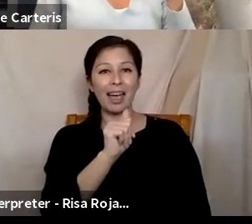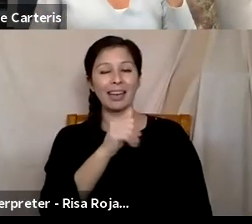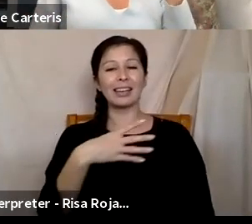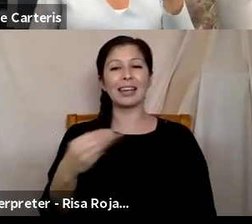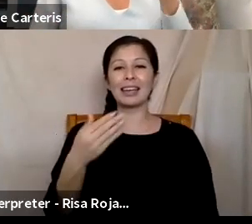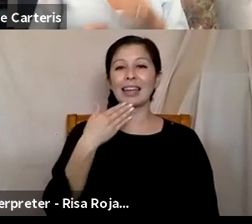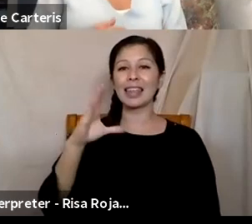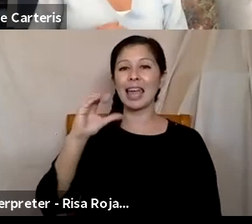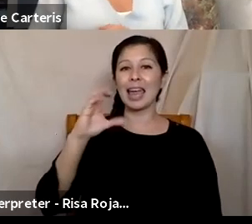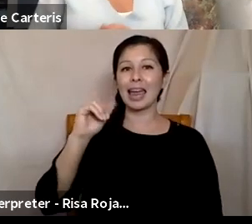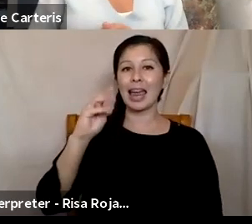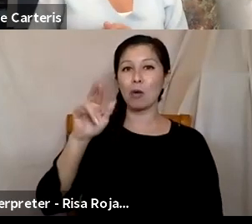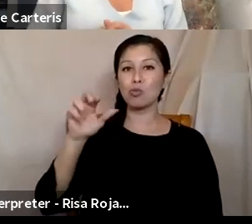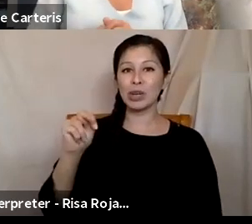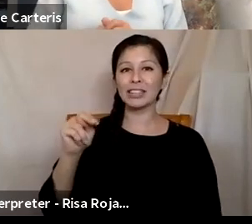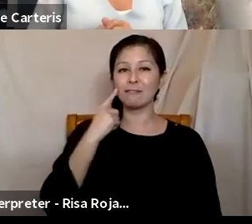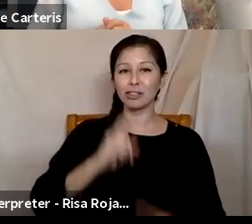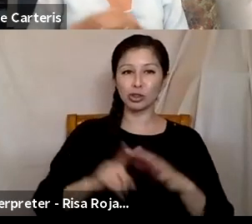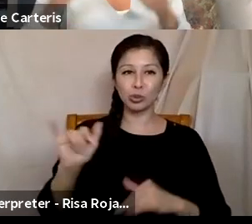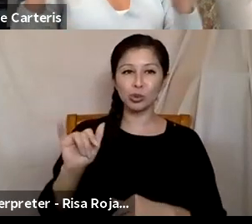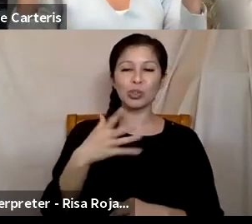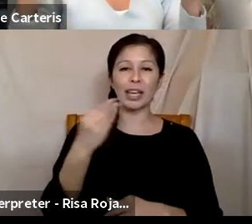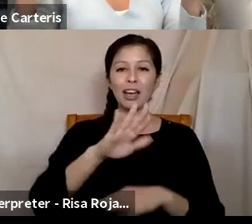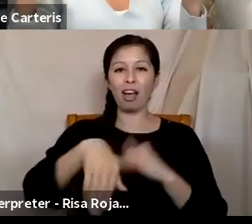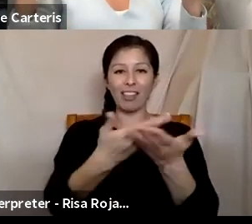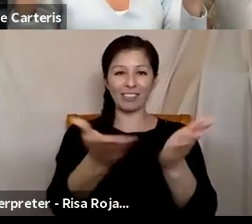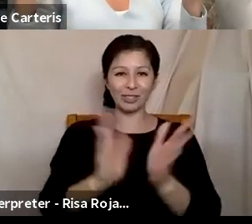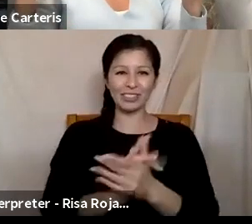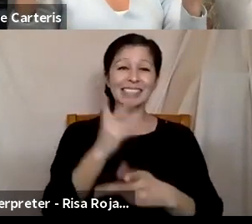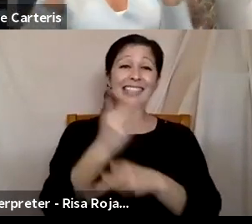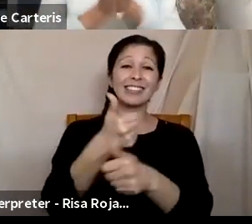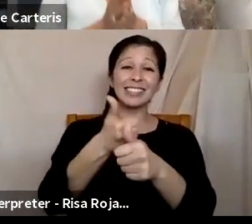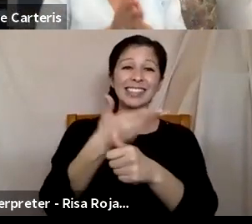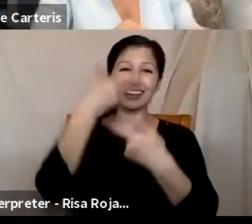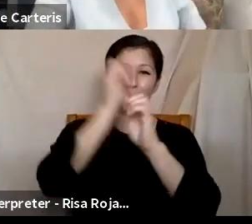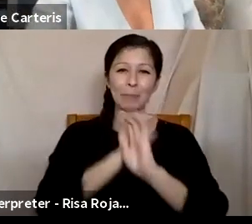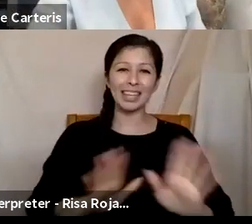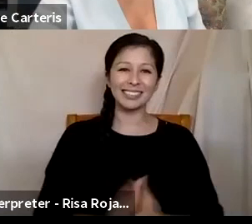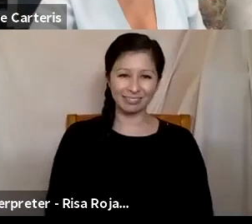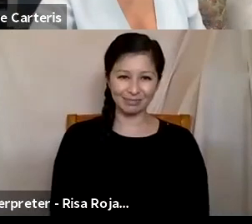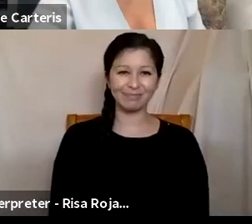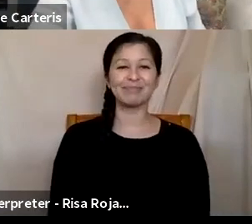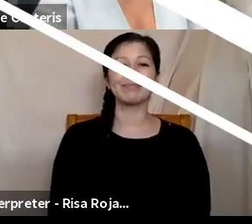and Cameron for being here as well. And to all of you, take care of yourselves. God bless.